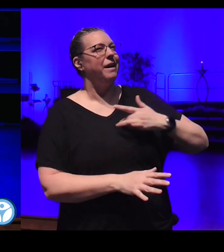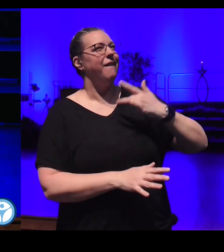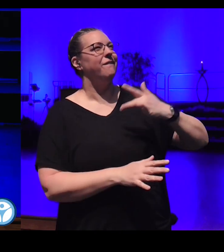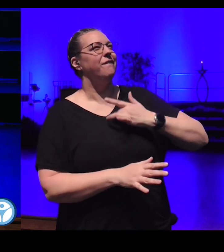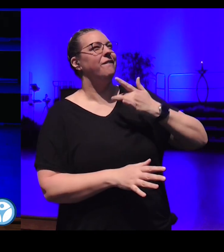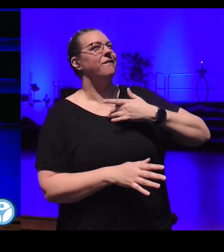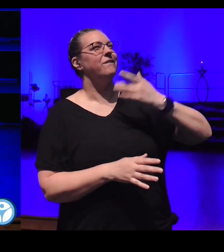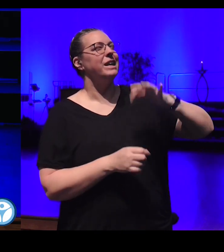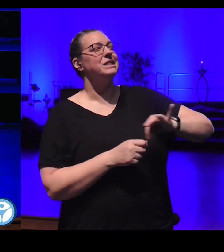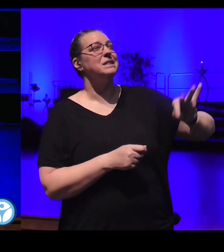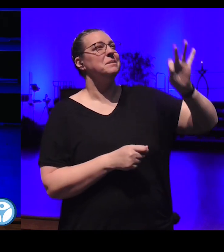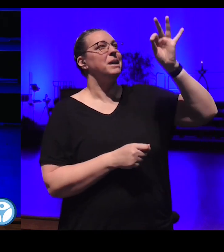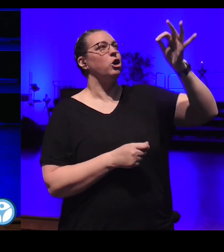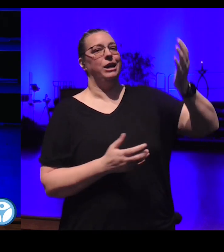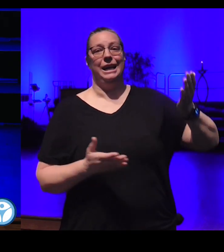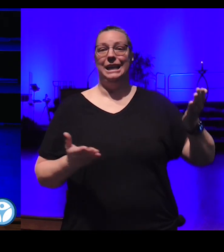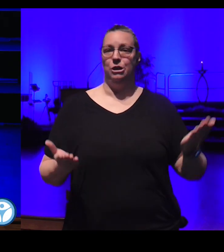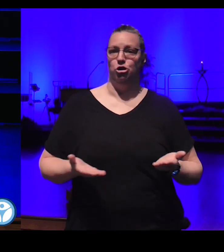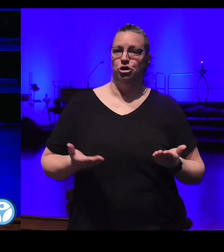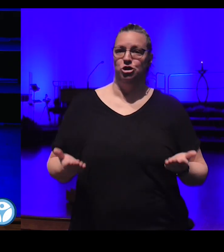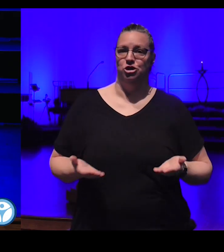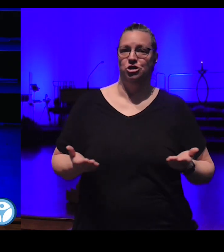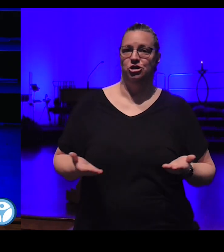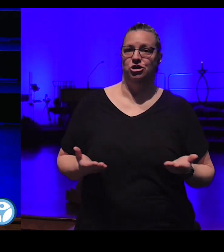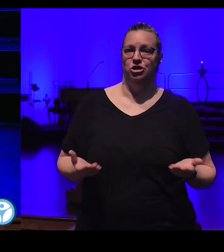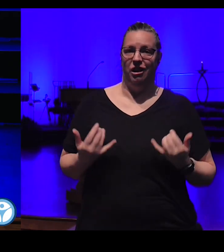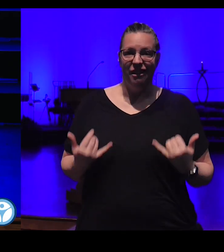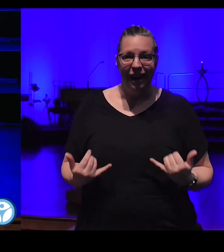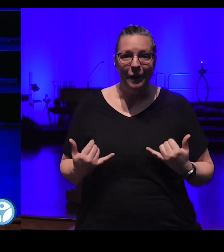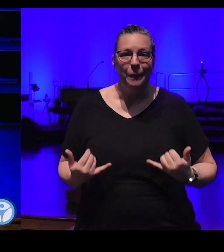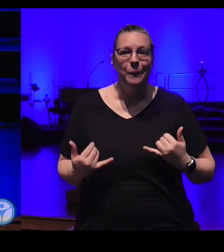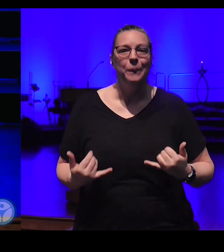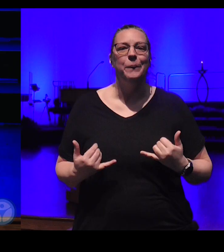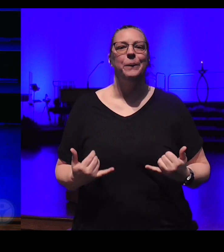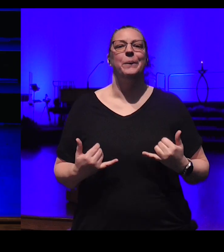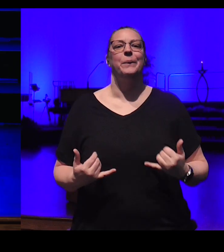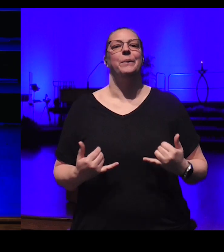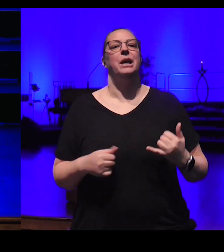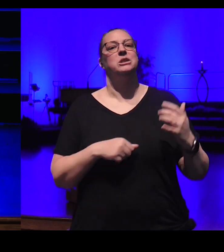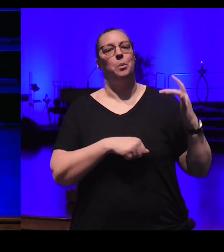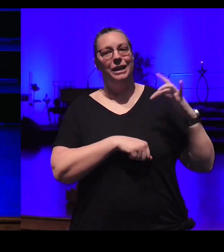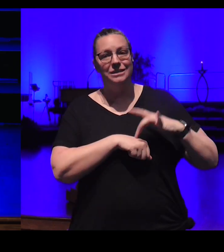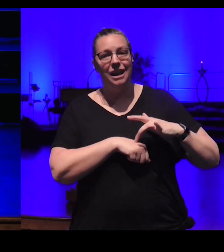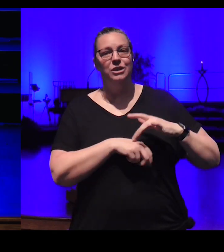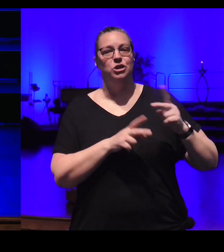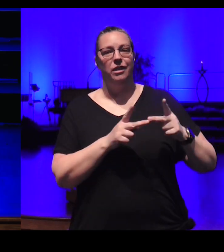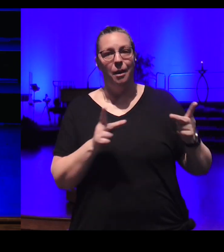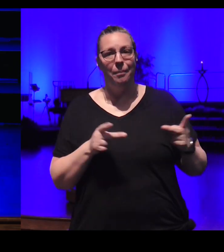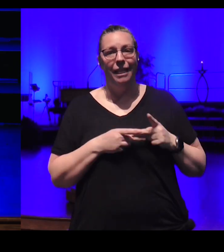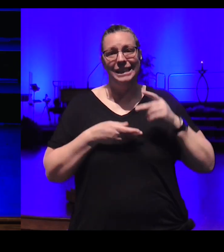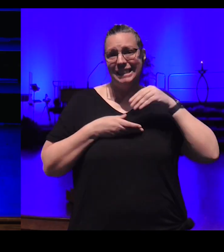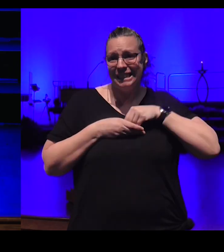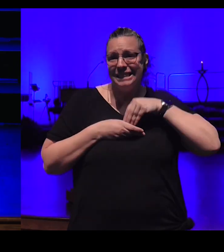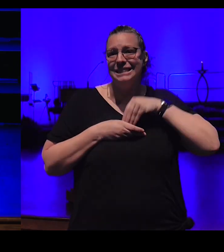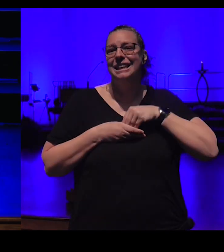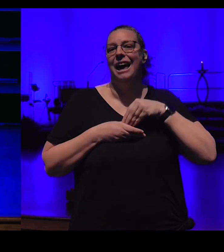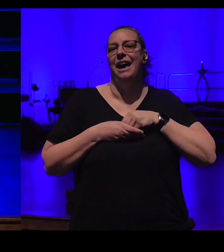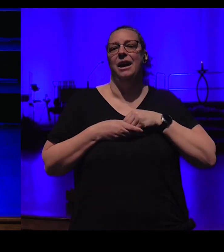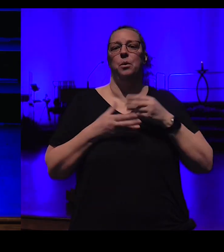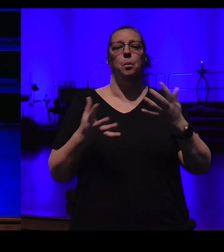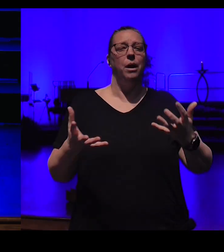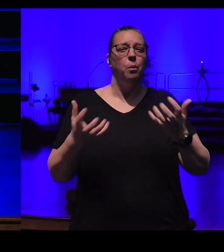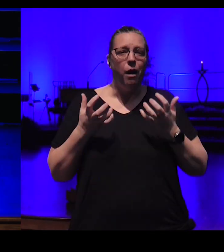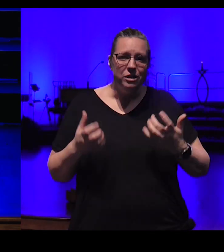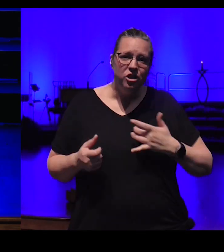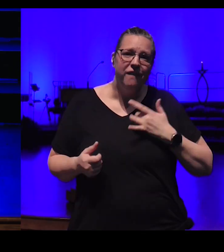here in this moment, we touch those places inside that want to feel the love,